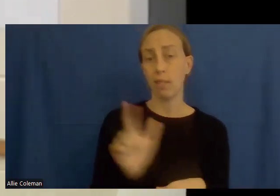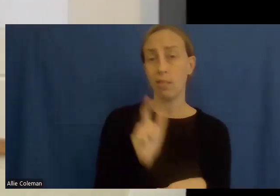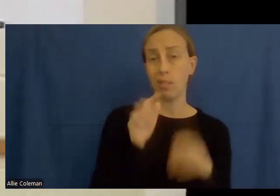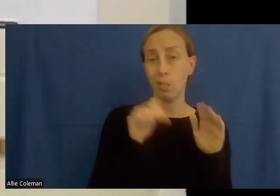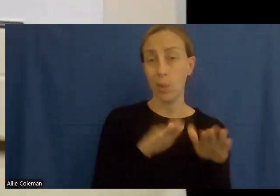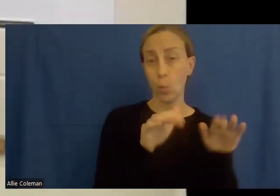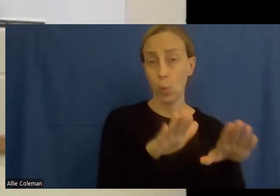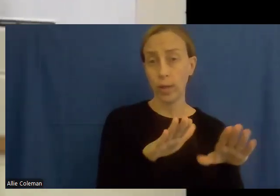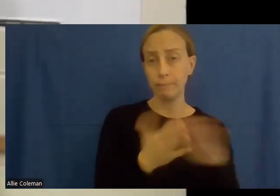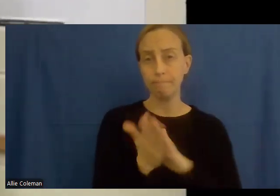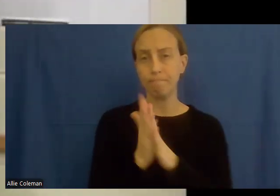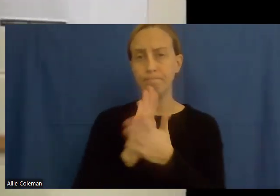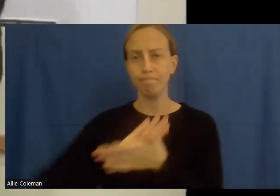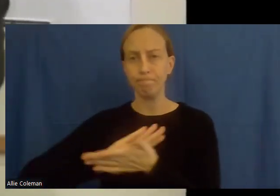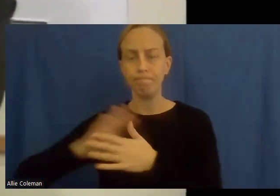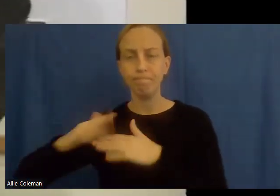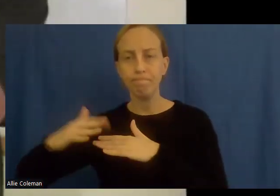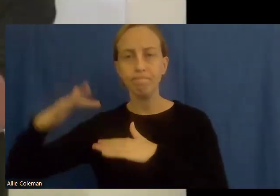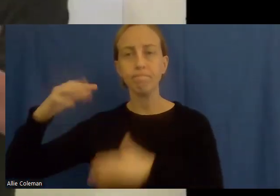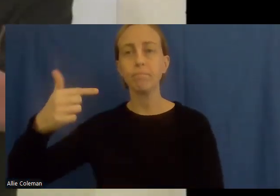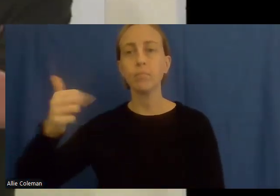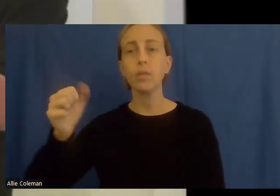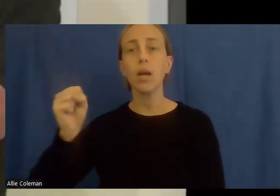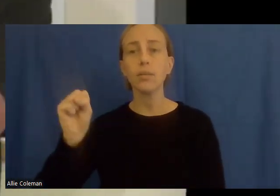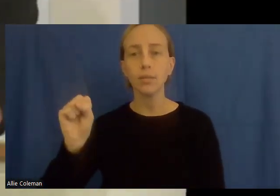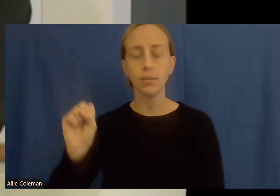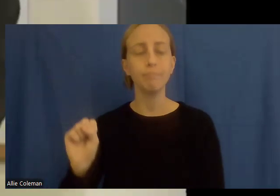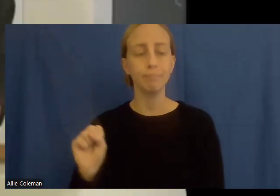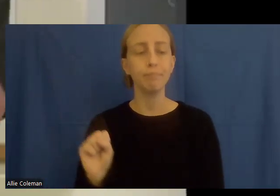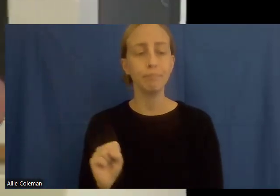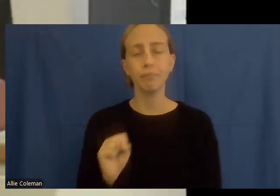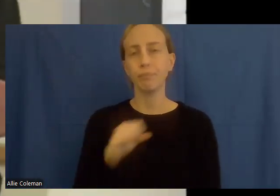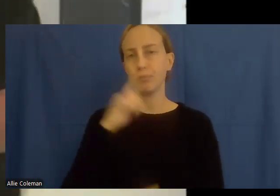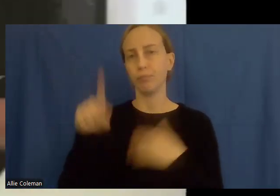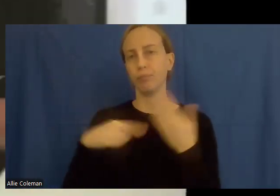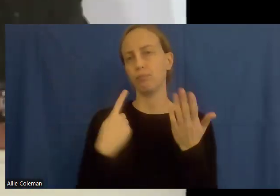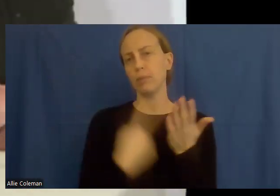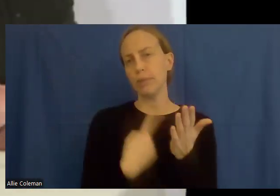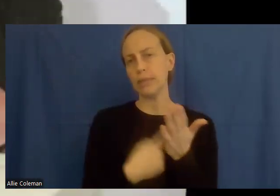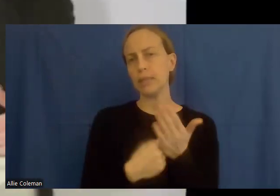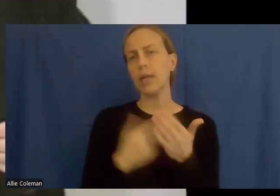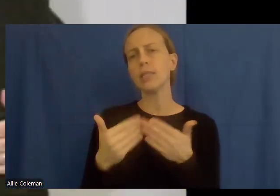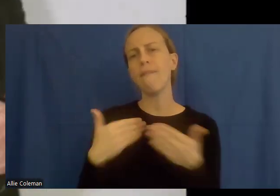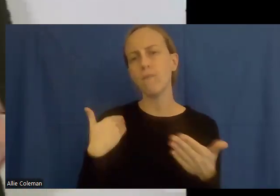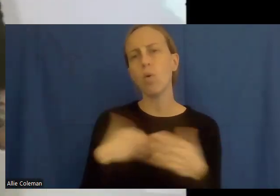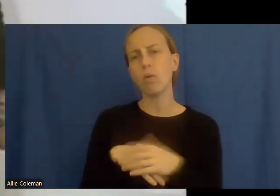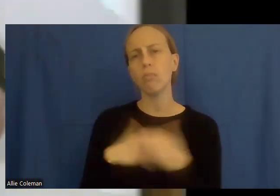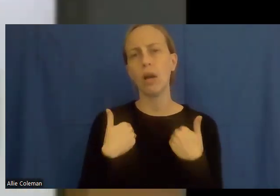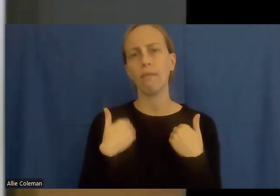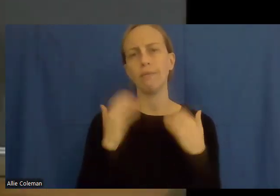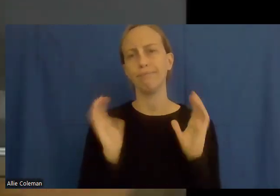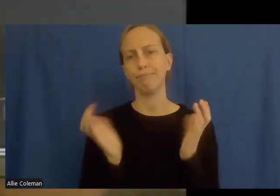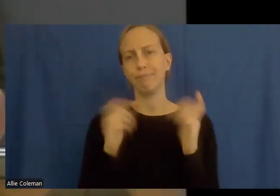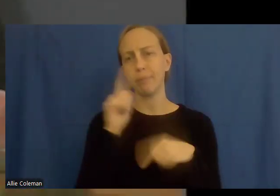Thinking about evaporation, we've talked about several possibilities or examples of evaporation. When we talked about